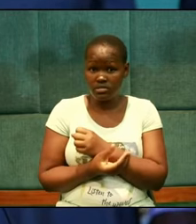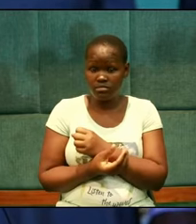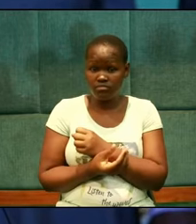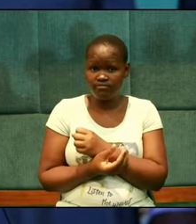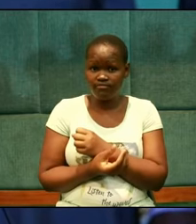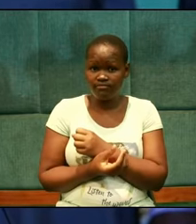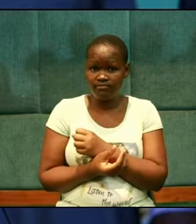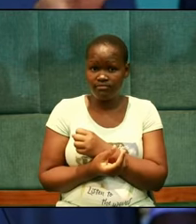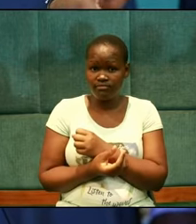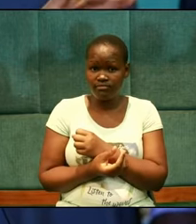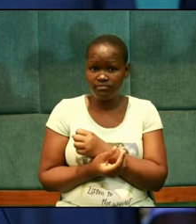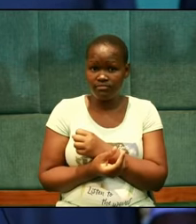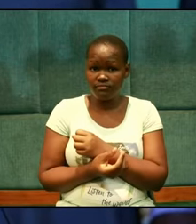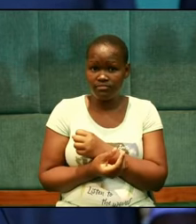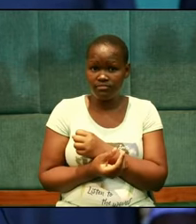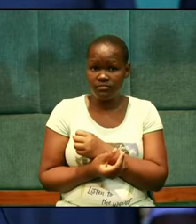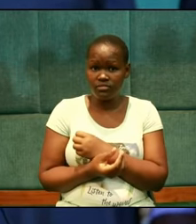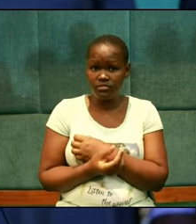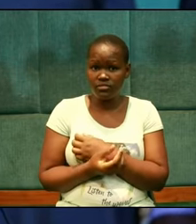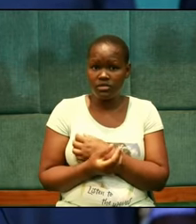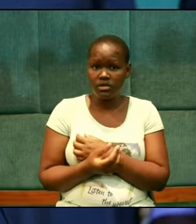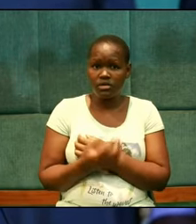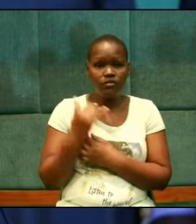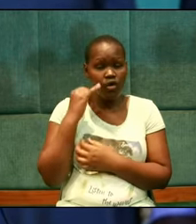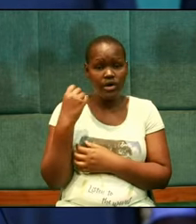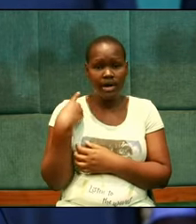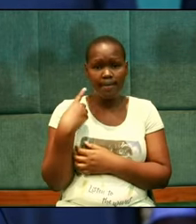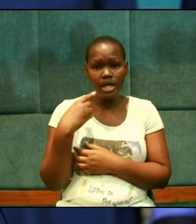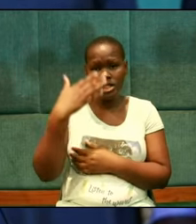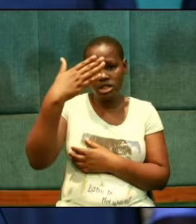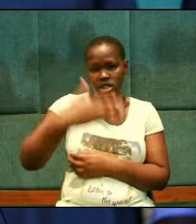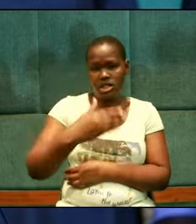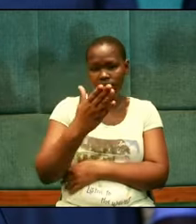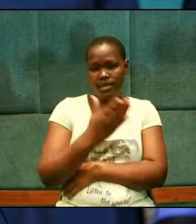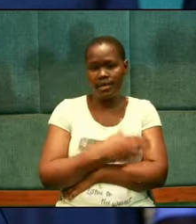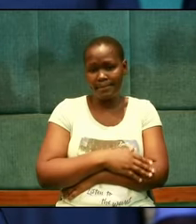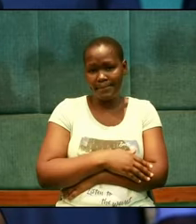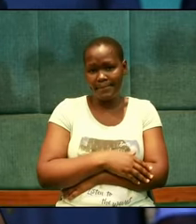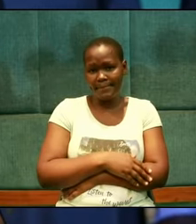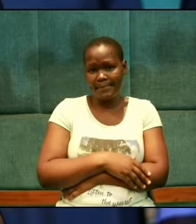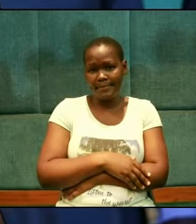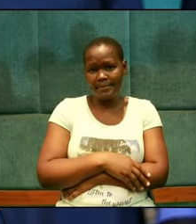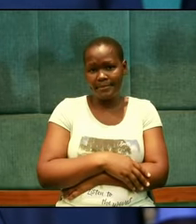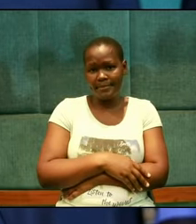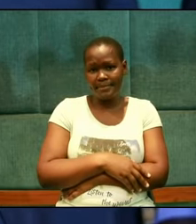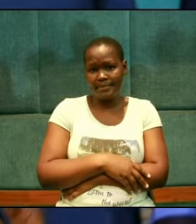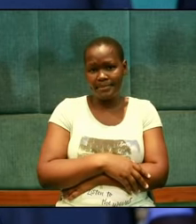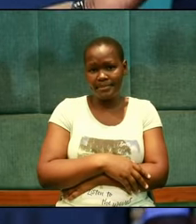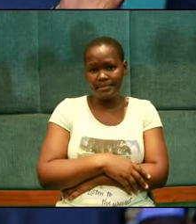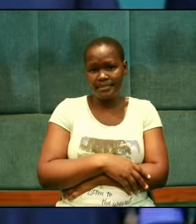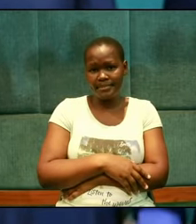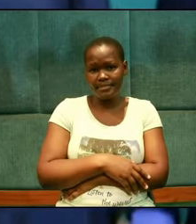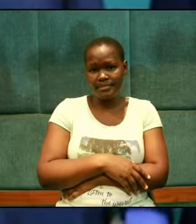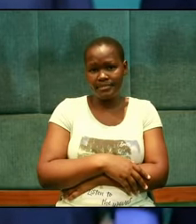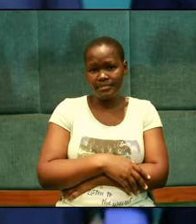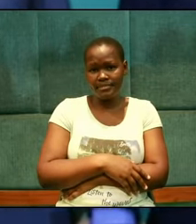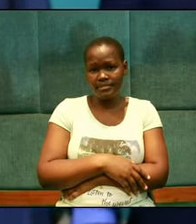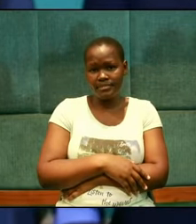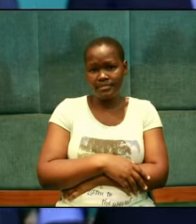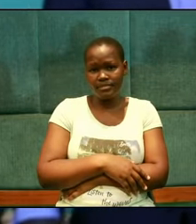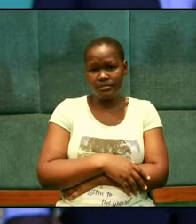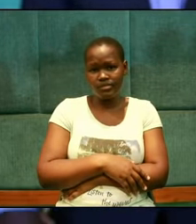to. The numbers on the screen, you can contact them. All heads bow, all eyes closed. Pastor Peter is going to pray for